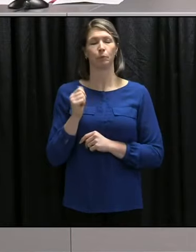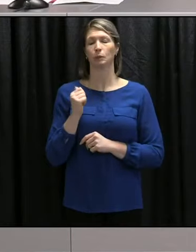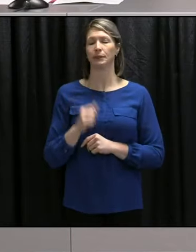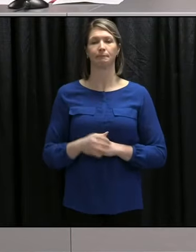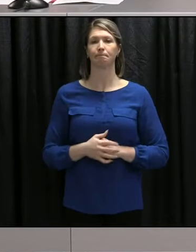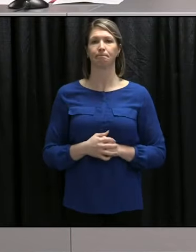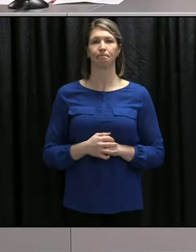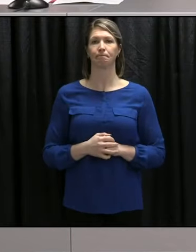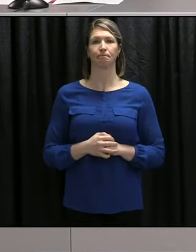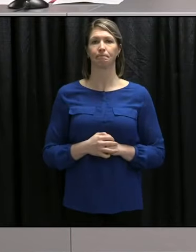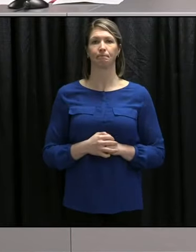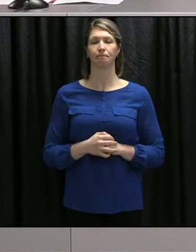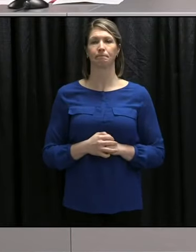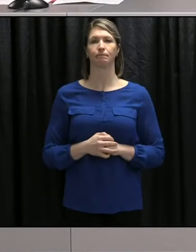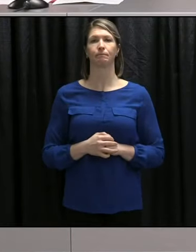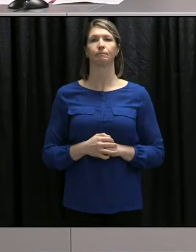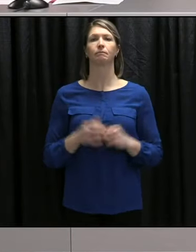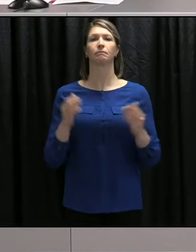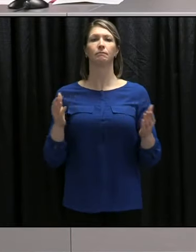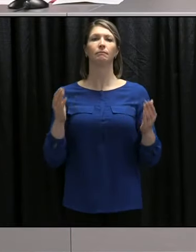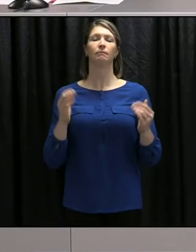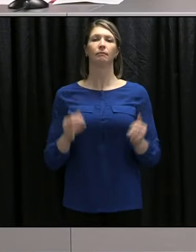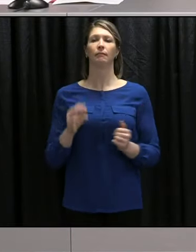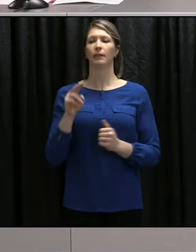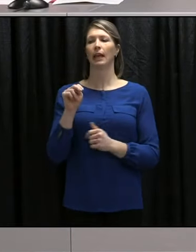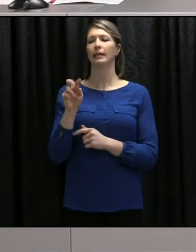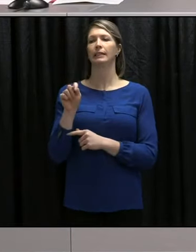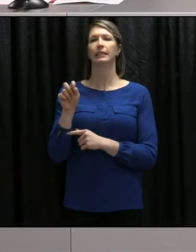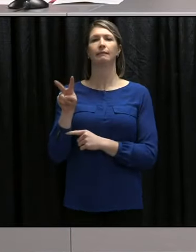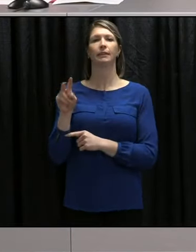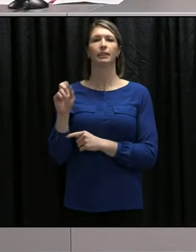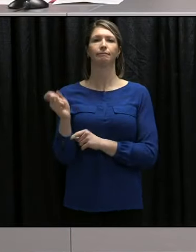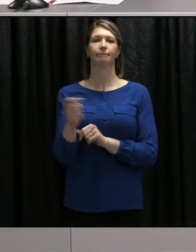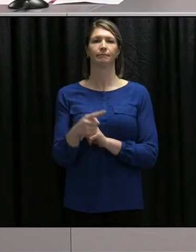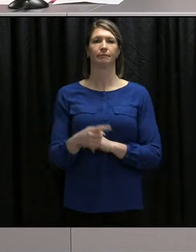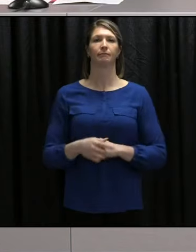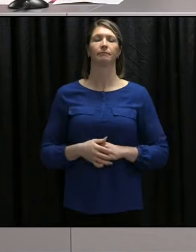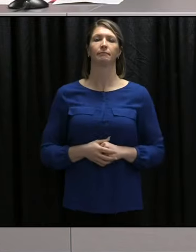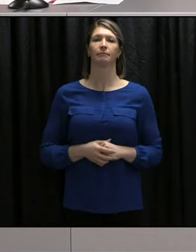The next question is from Kellyanne Roberts of NTV News. Please go ahead.